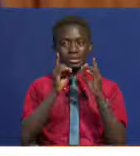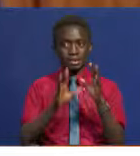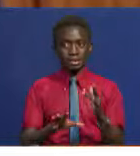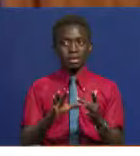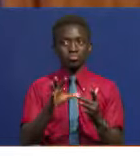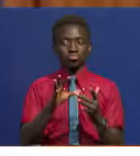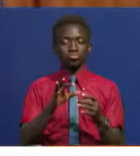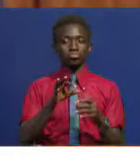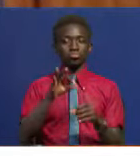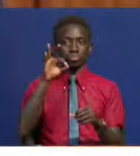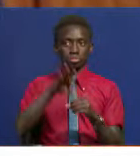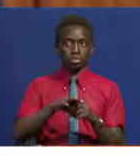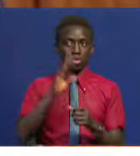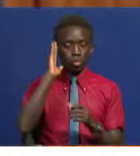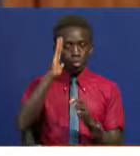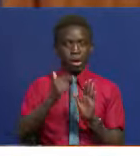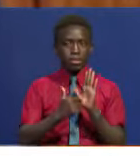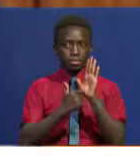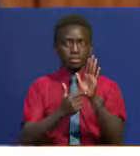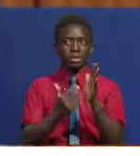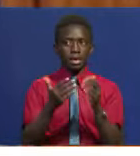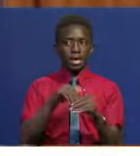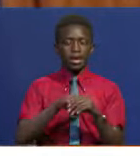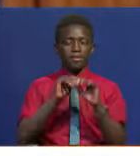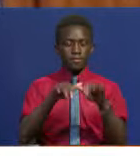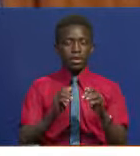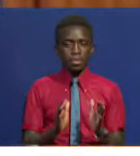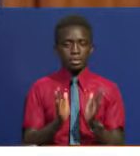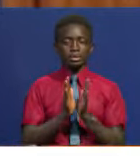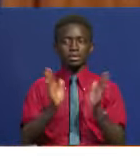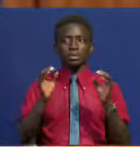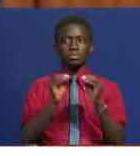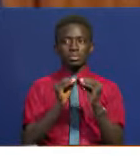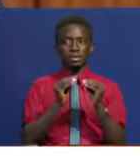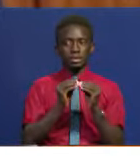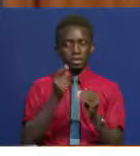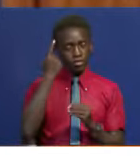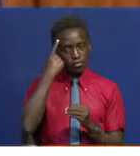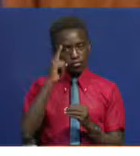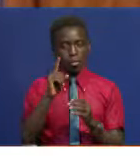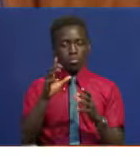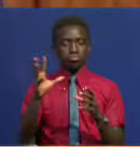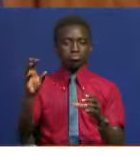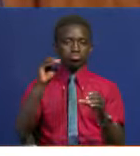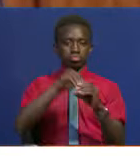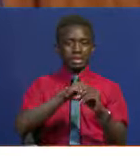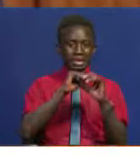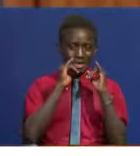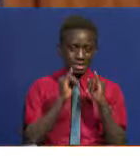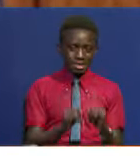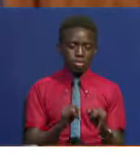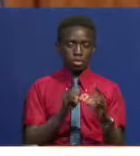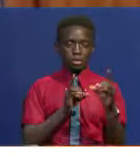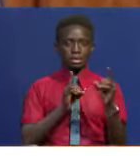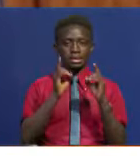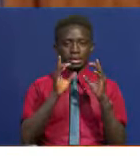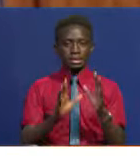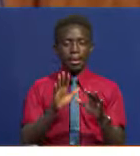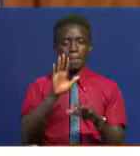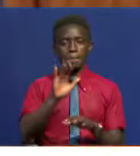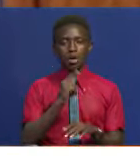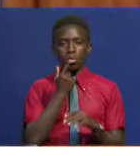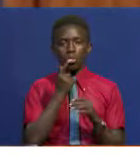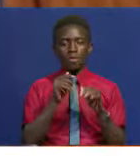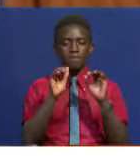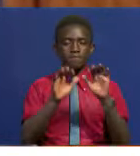will be presented in the farmers' special general meeting for adoption of bona fide directors by the farmers in accordance